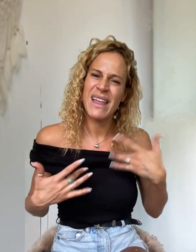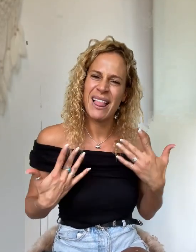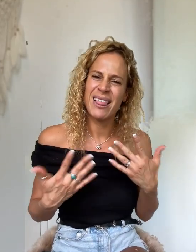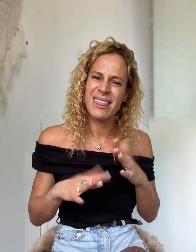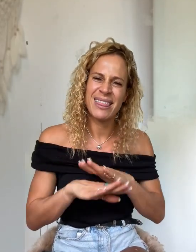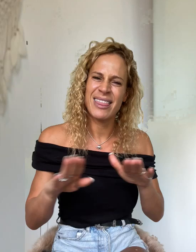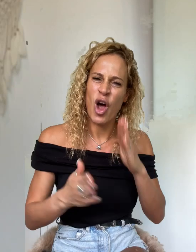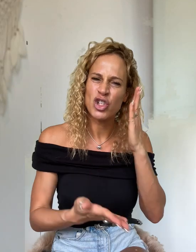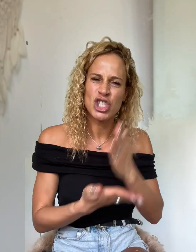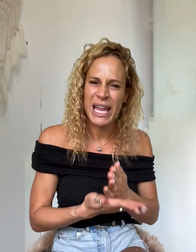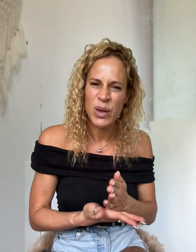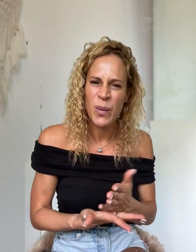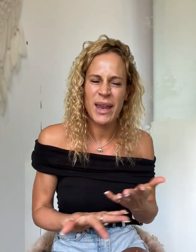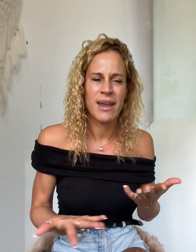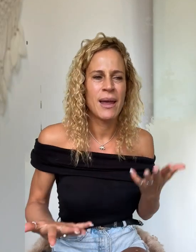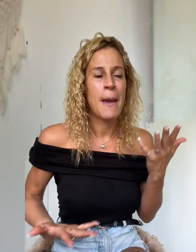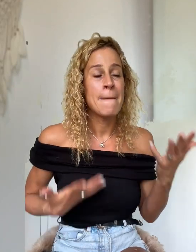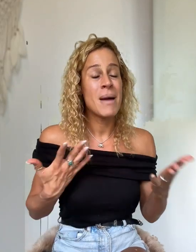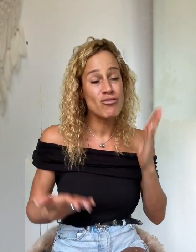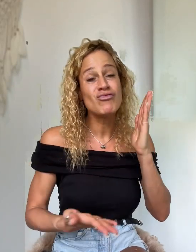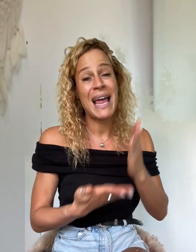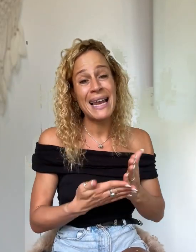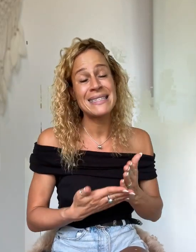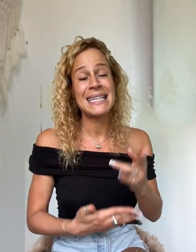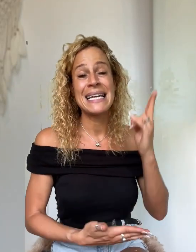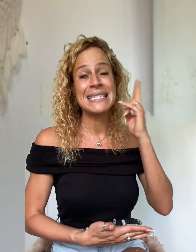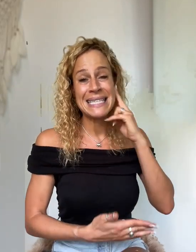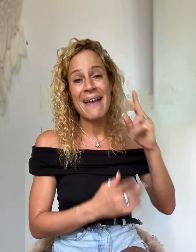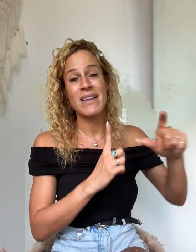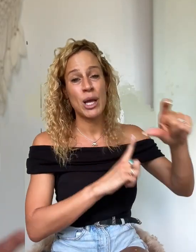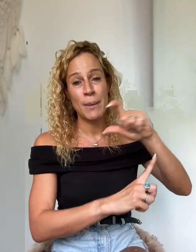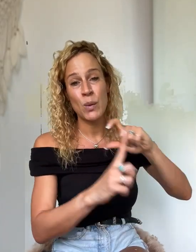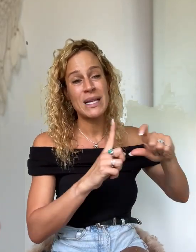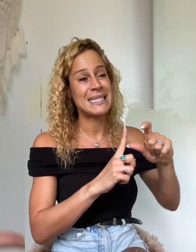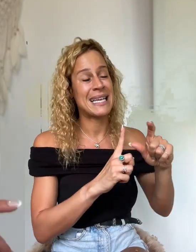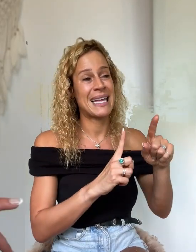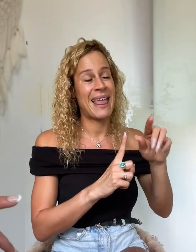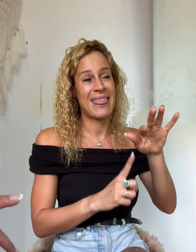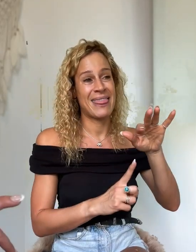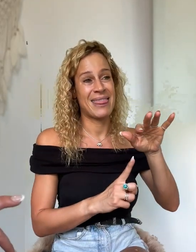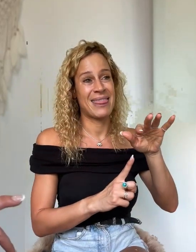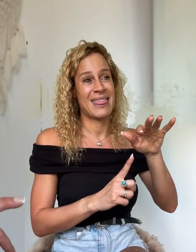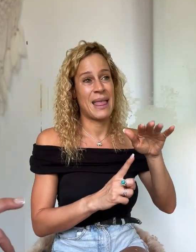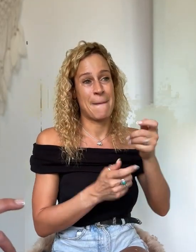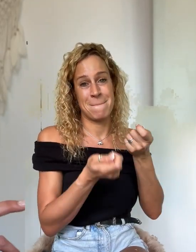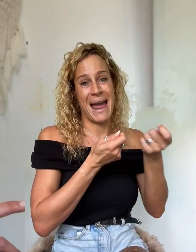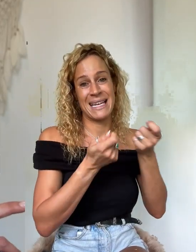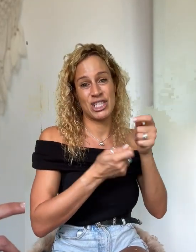really not genuine. But the reality is the deaf community have had to